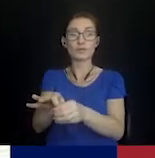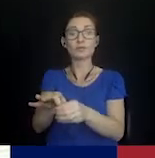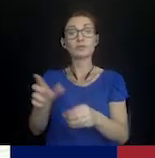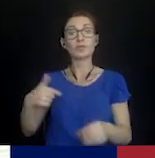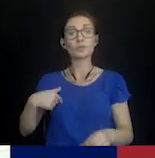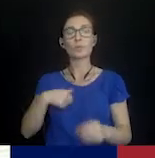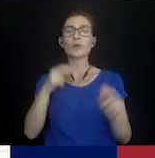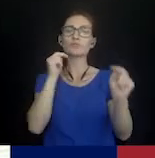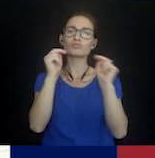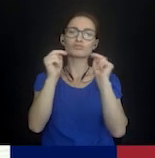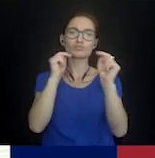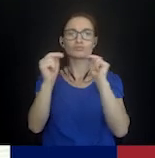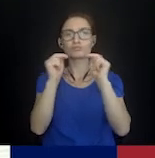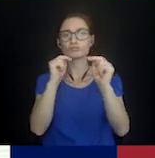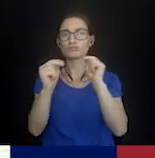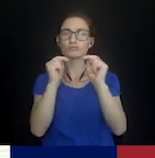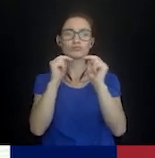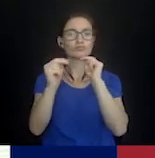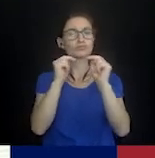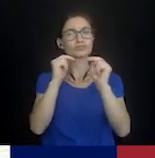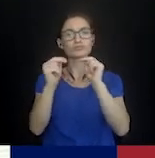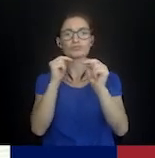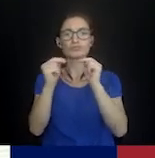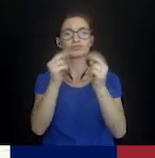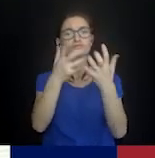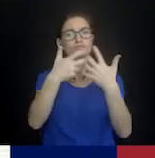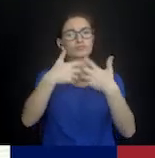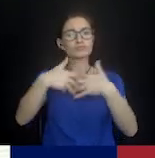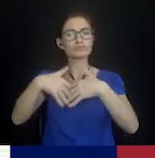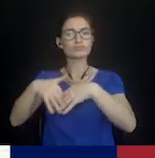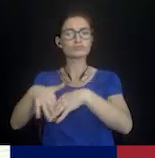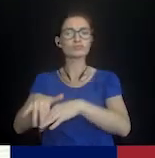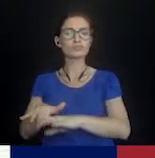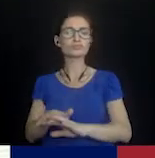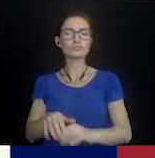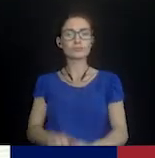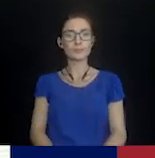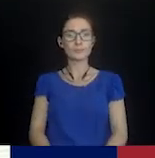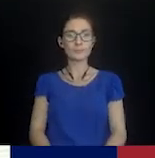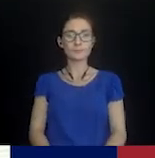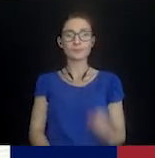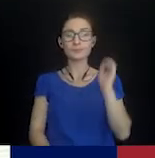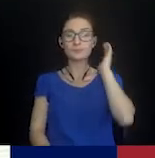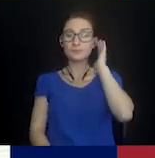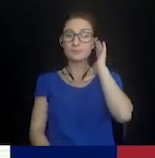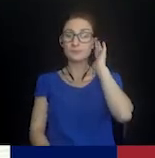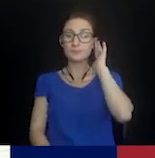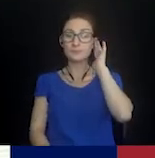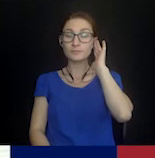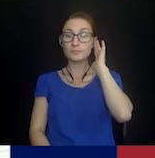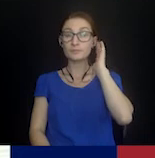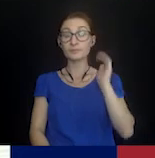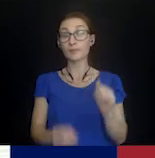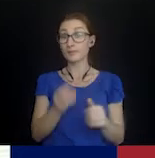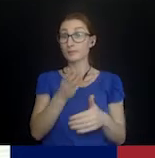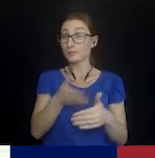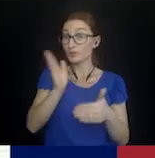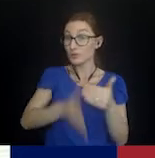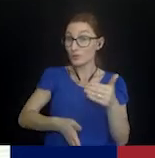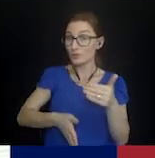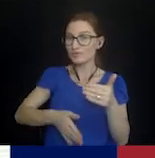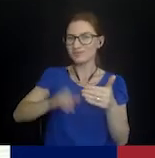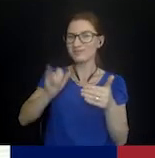through negotiations that did happen. So I guess the big thing would be what happened as a